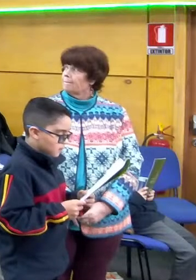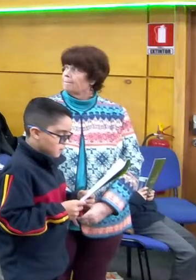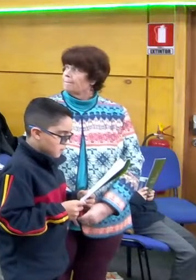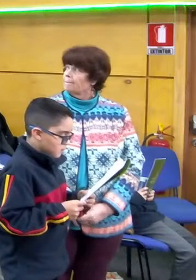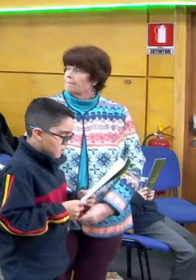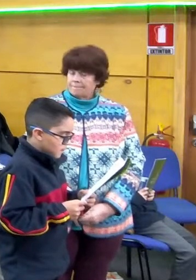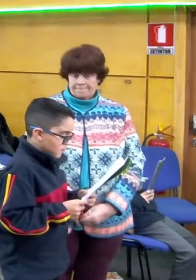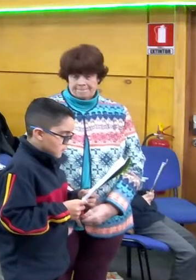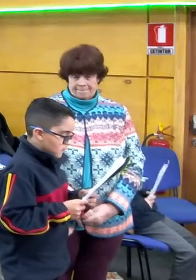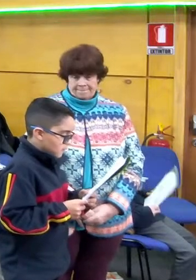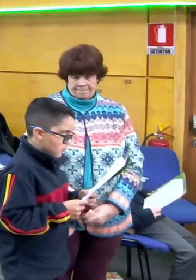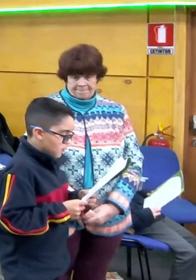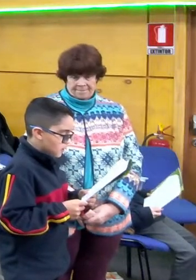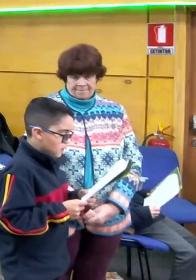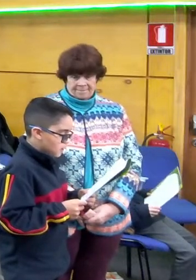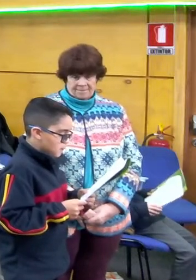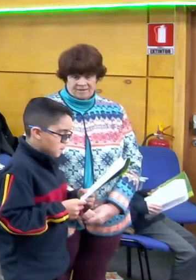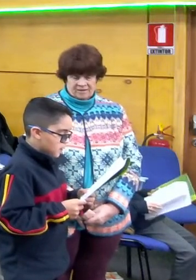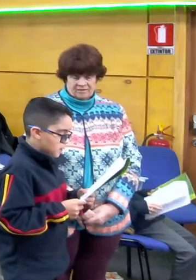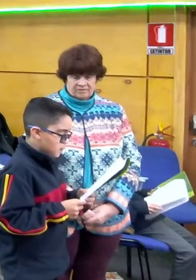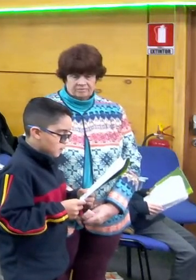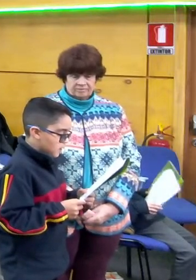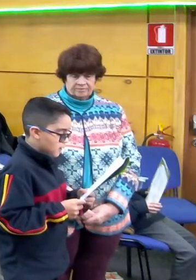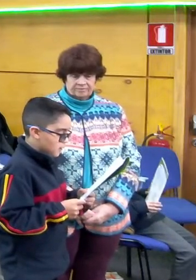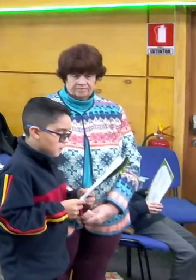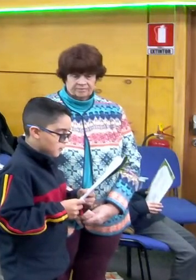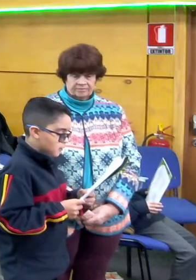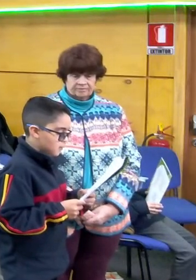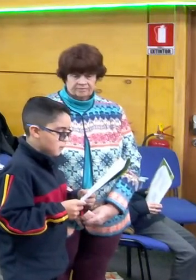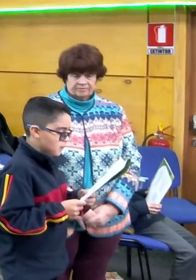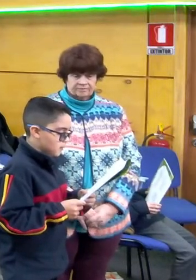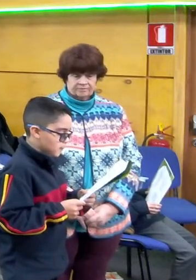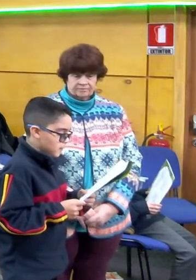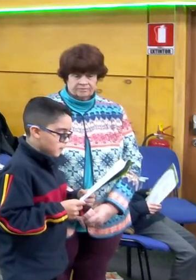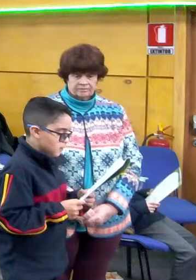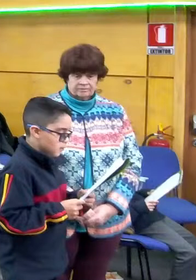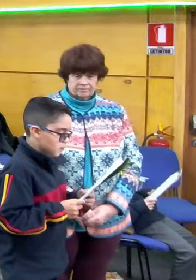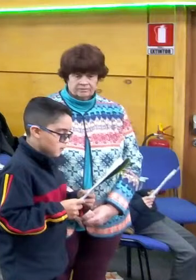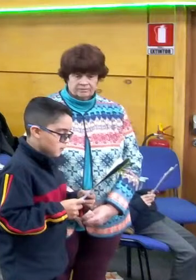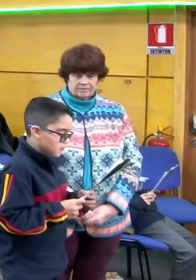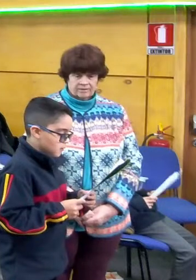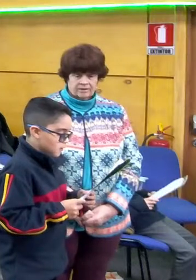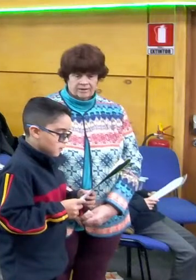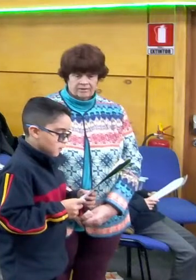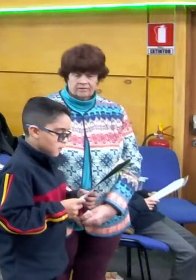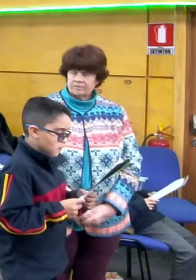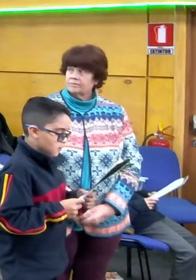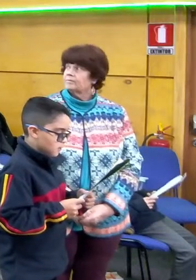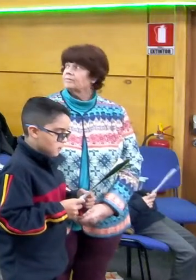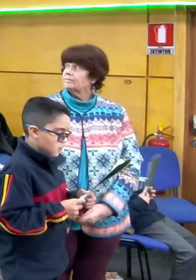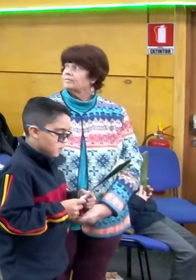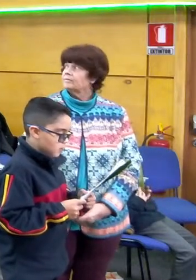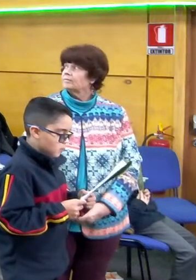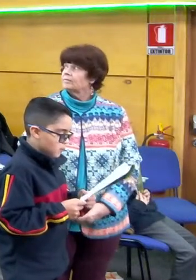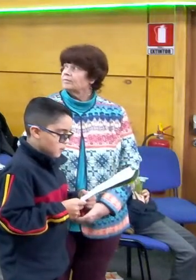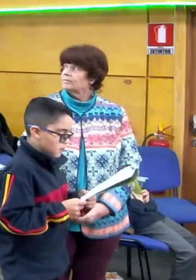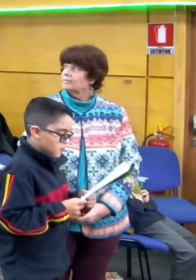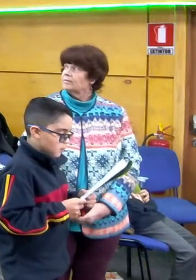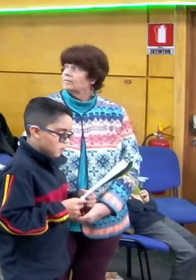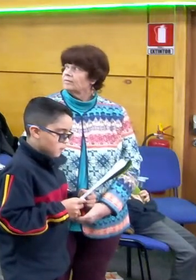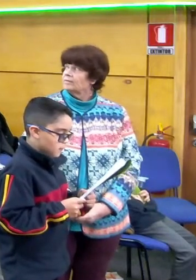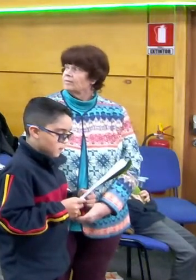gutter. The rain plays a little sleep song on